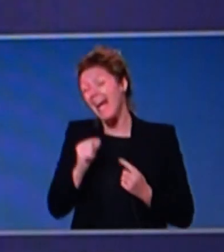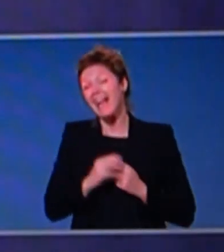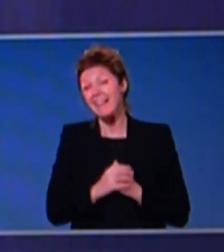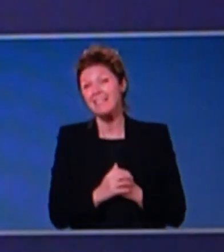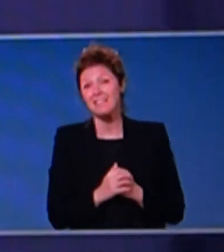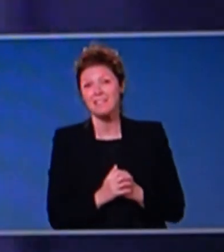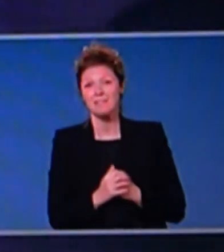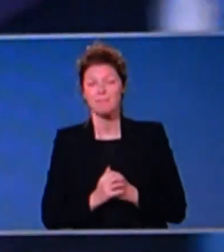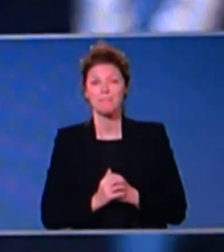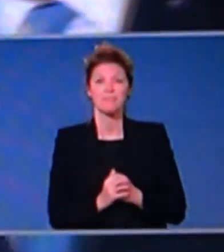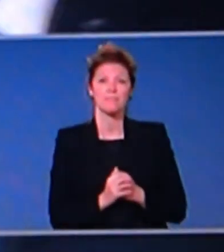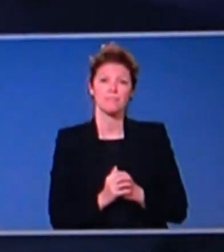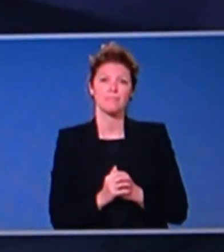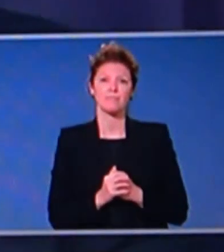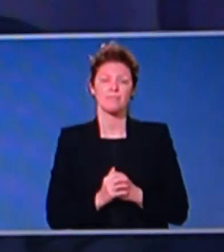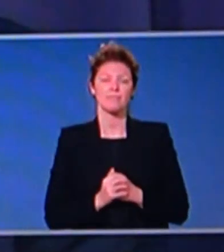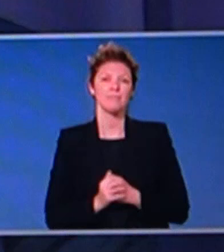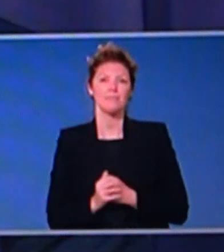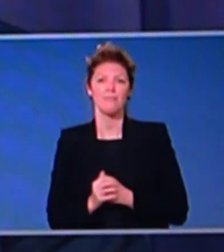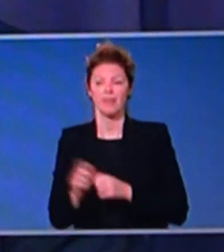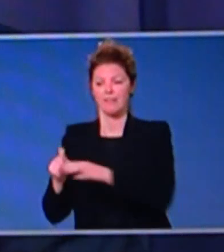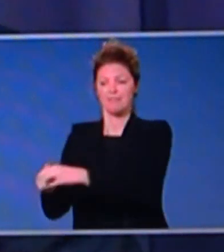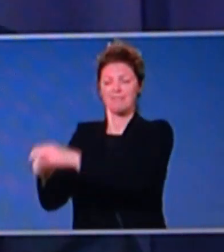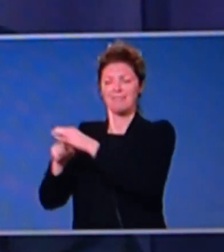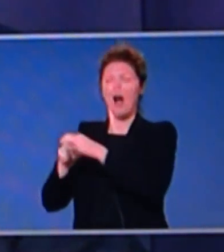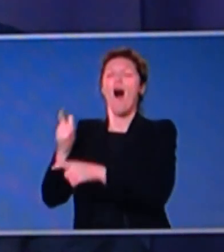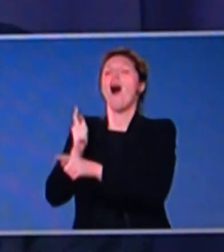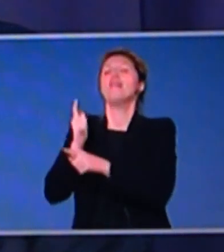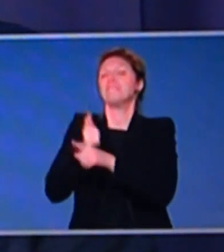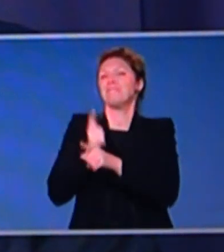Watching those Andrew Cashin mashups too on TikTok can help.